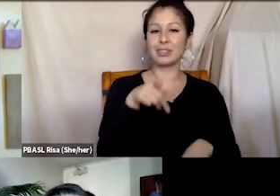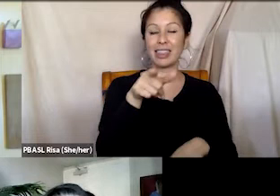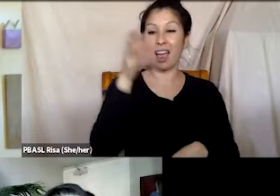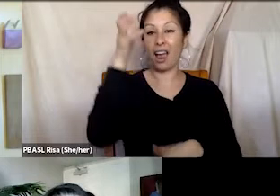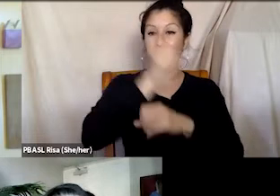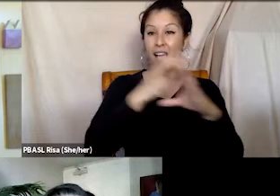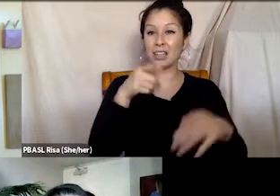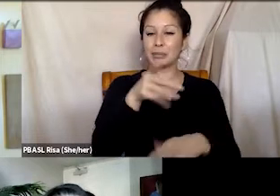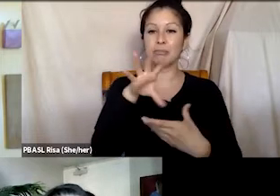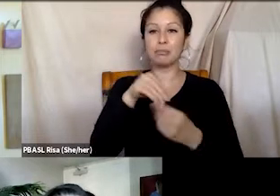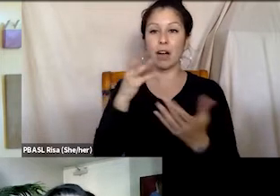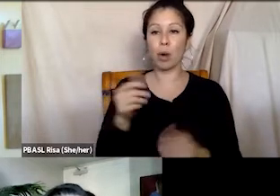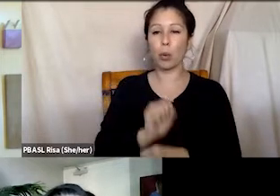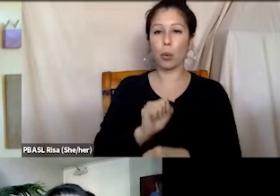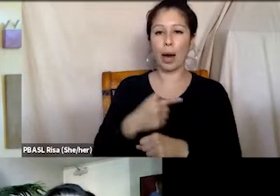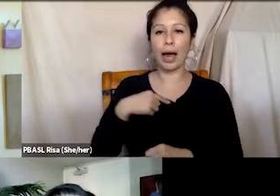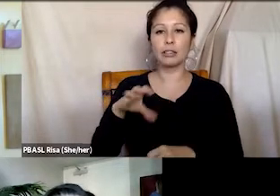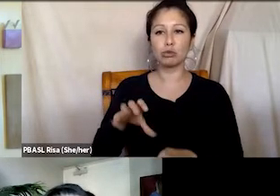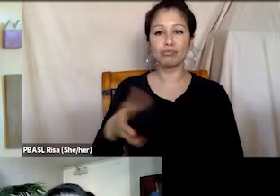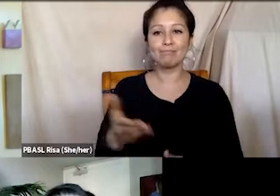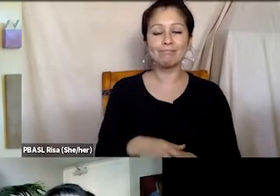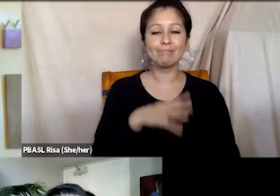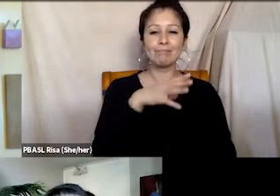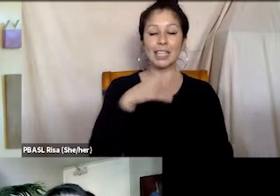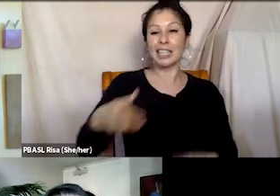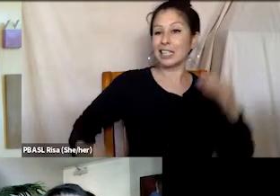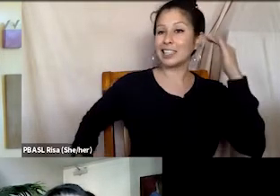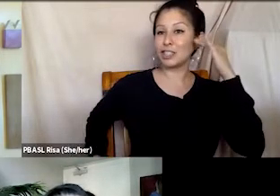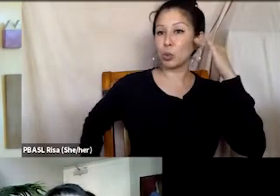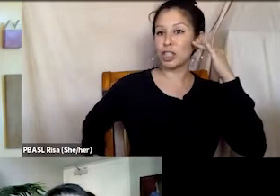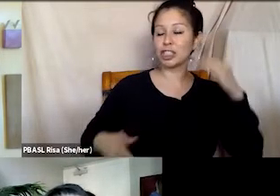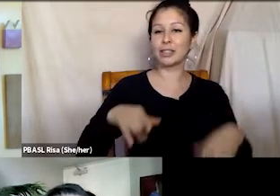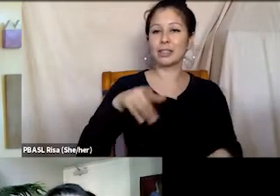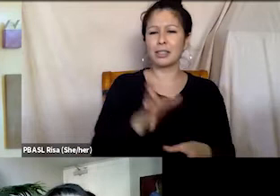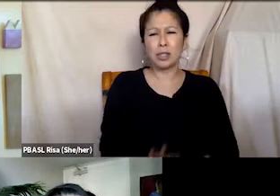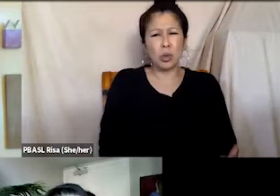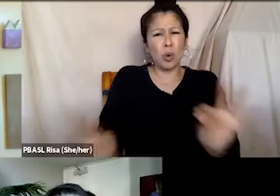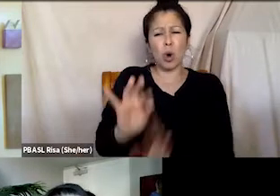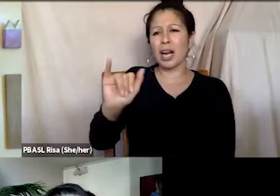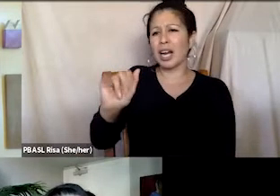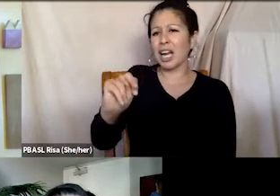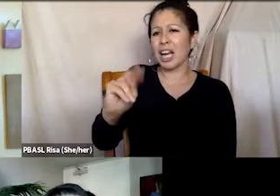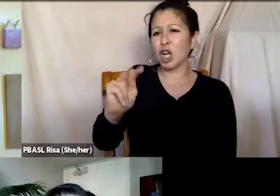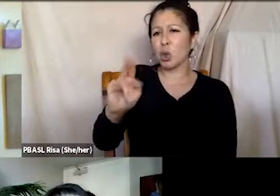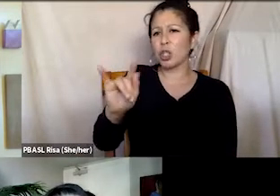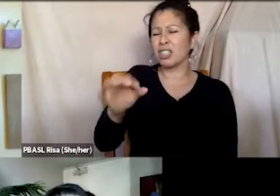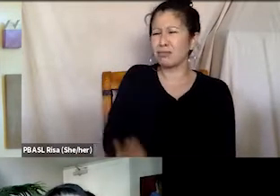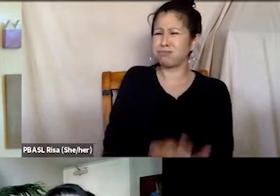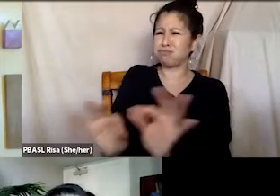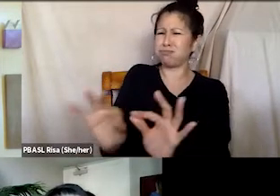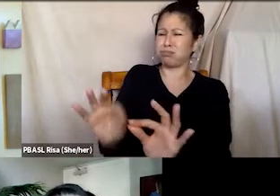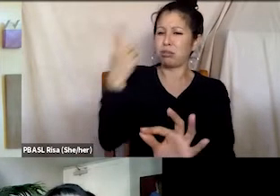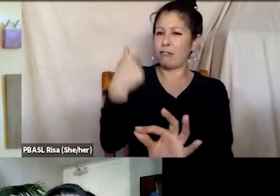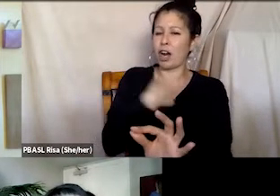concept is very much a part of the work that I do. And intuition is so important for us to regain and